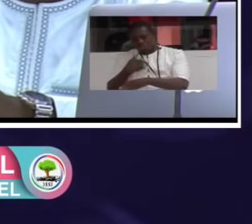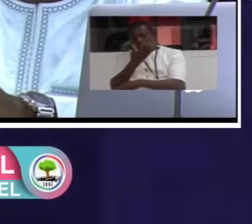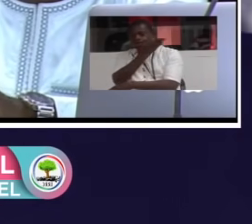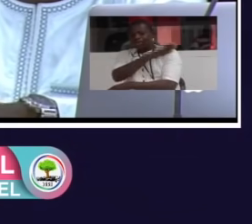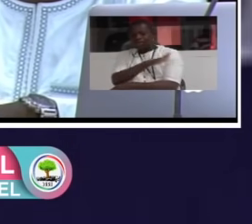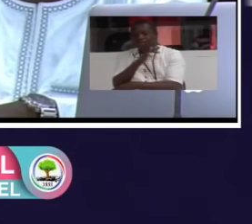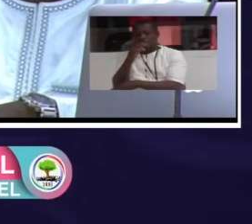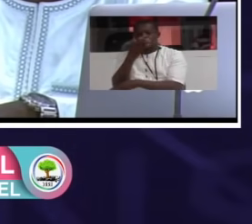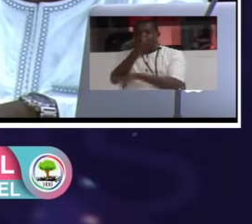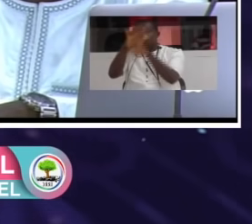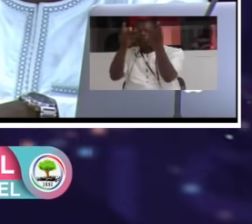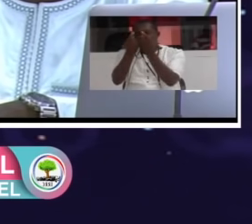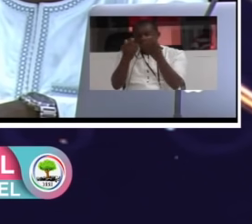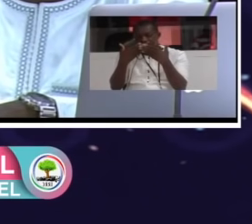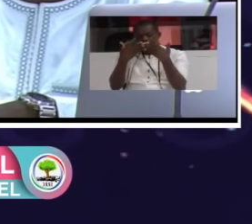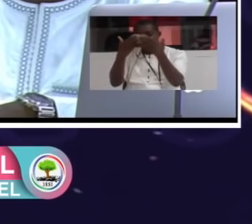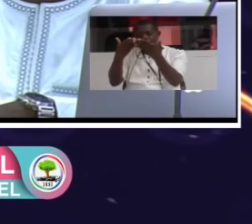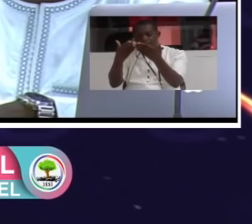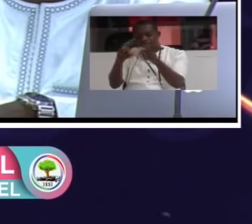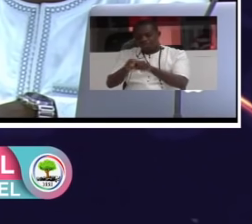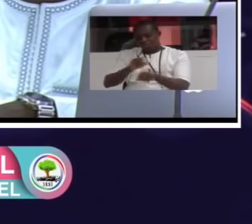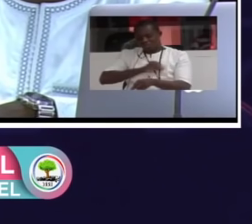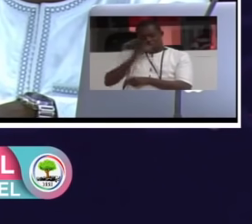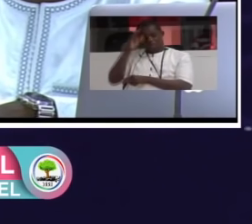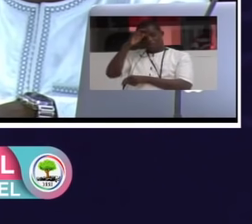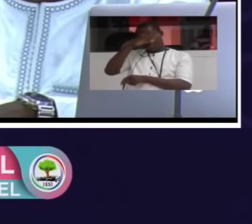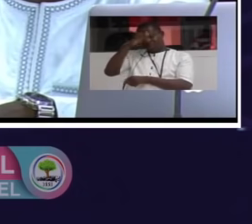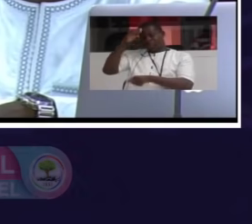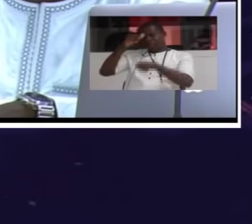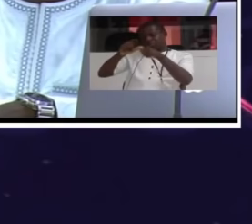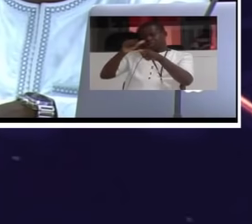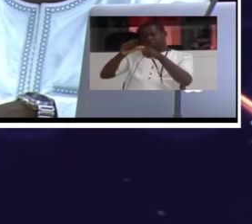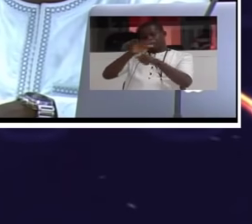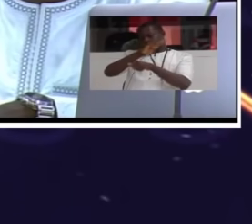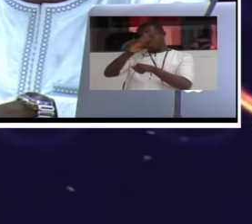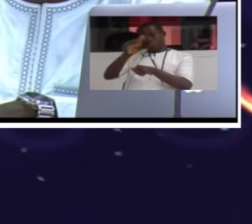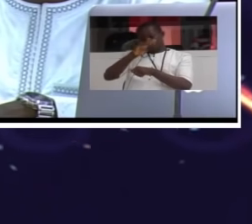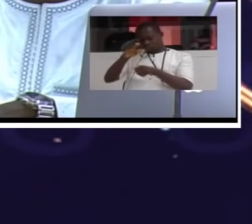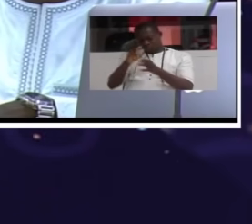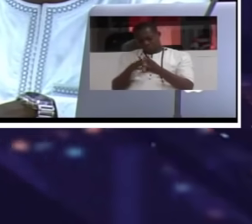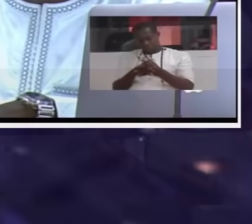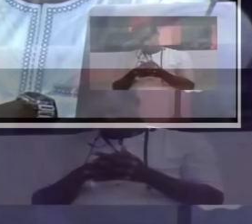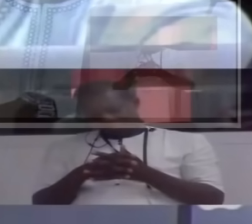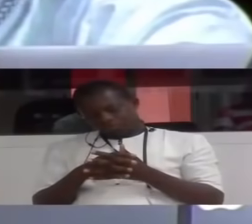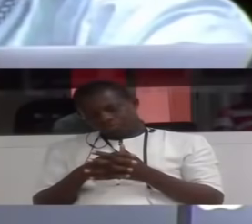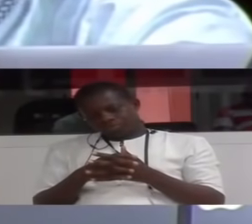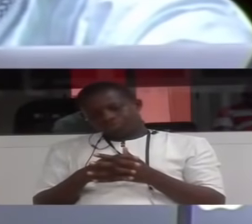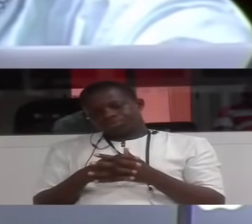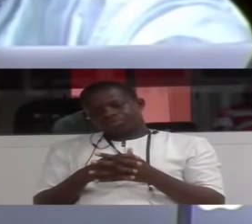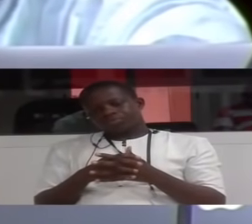fanande hakilo dal ma remember dal. Well, if anything was said to him, I cannot